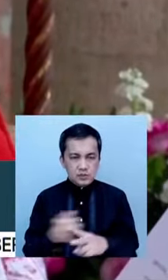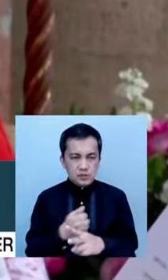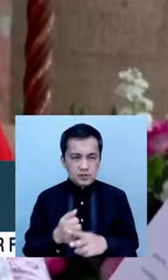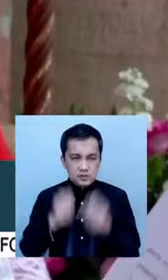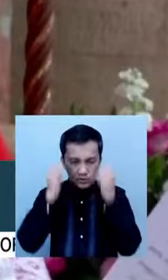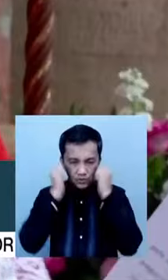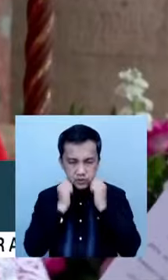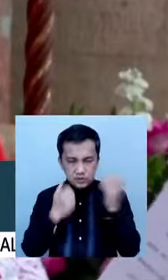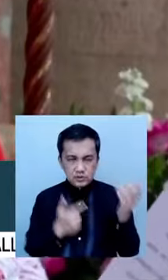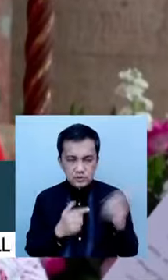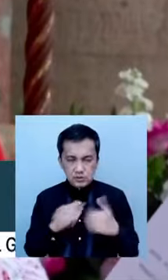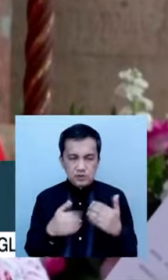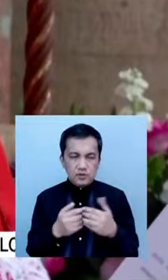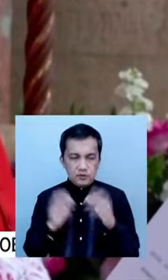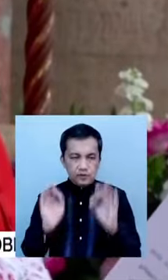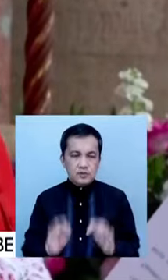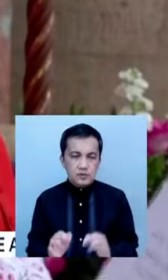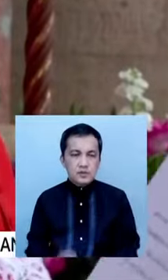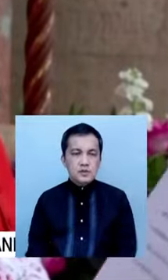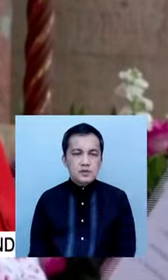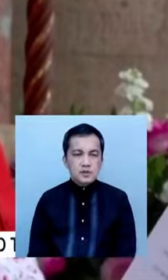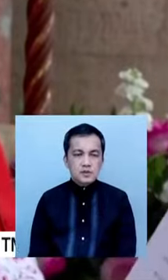forms.